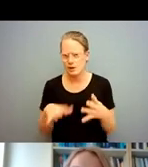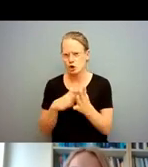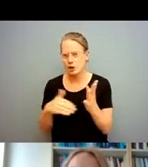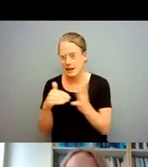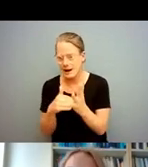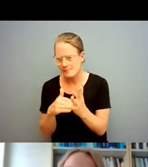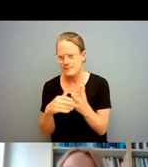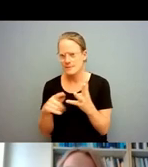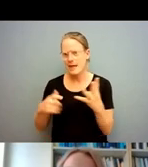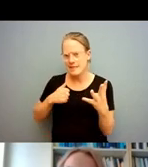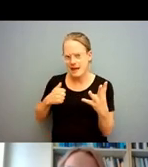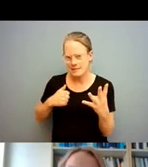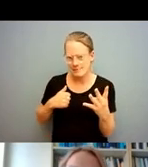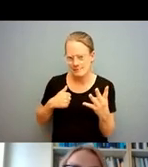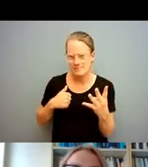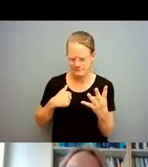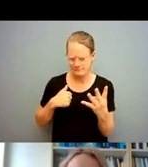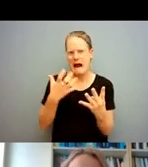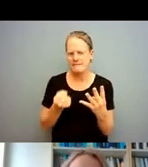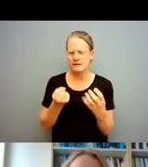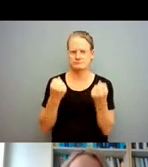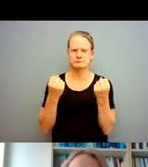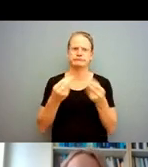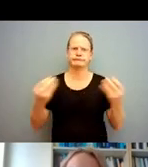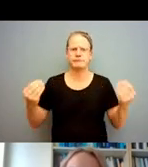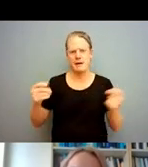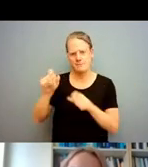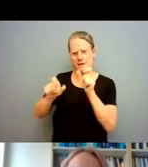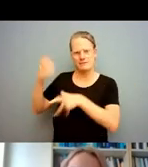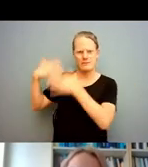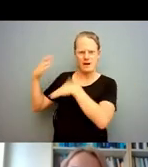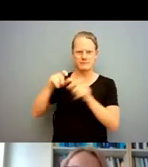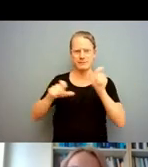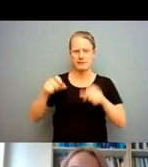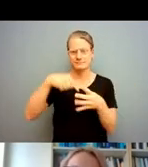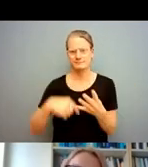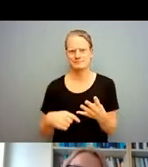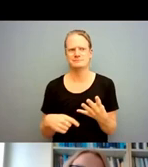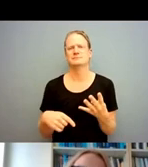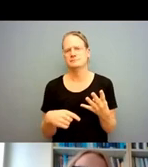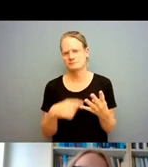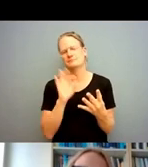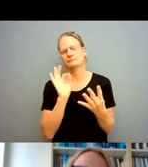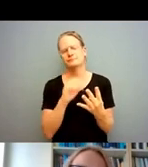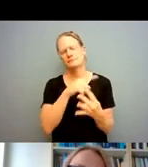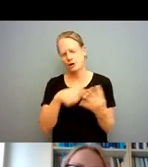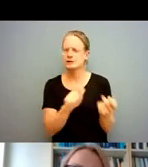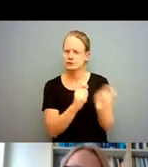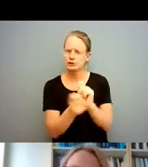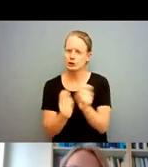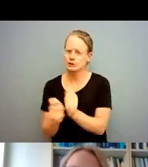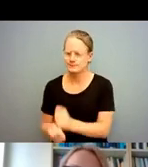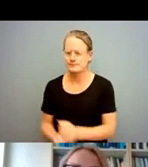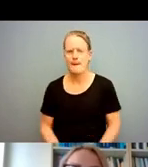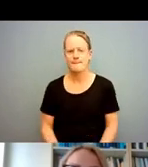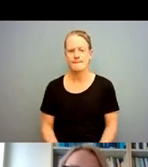So what is the basis of the declaration, and what are the fundamental rights